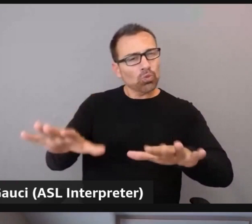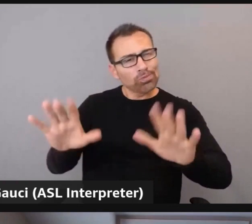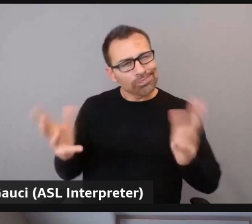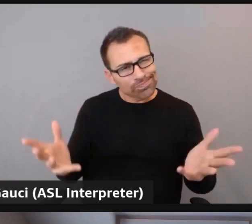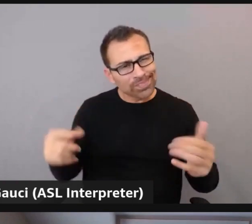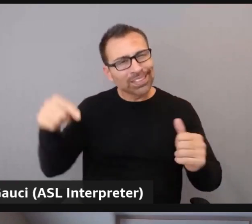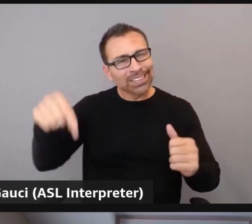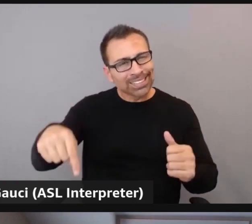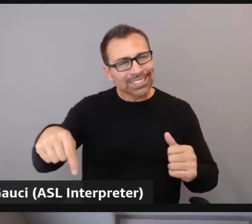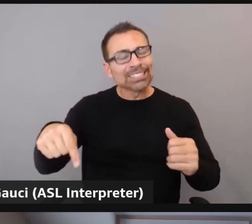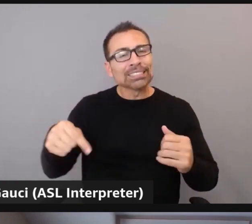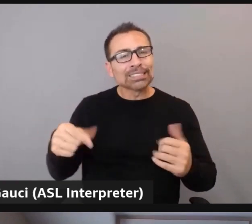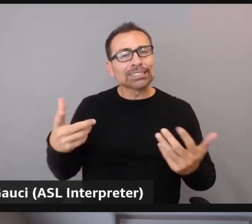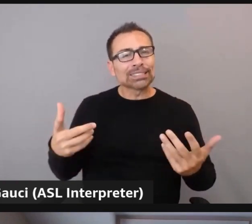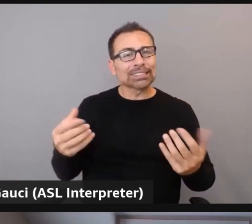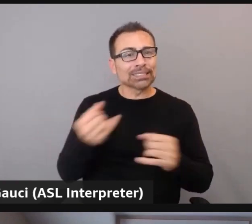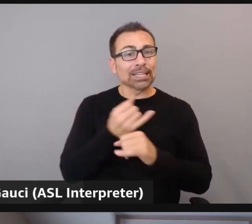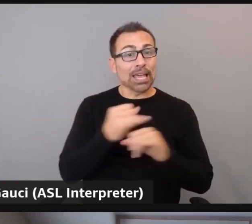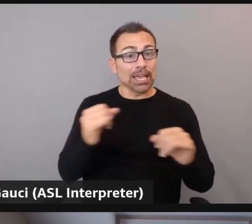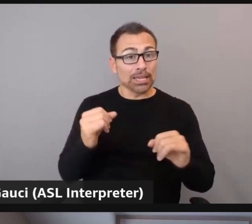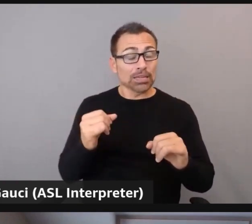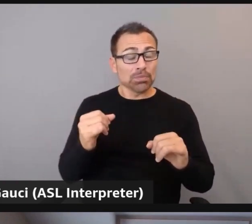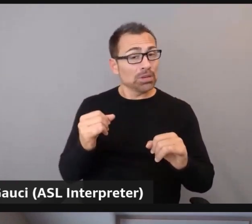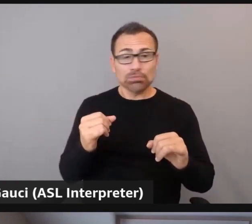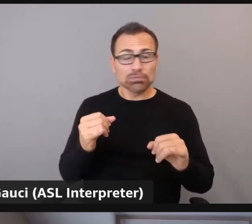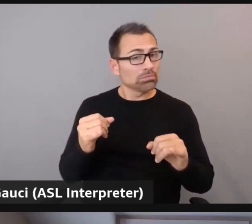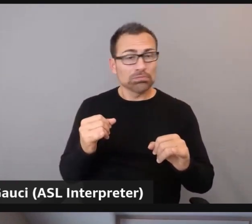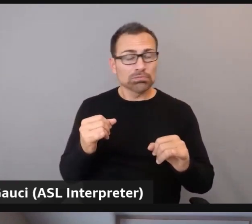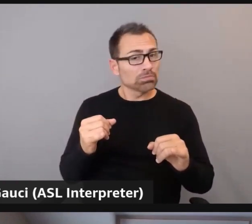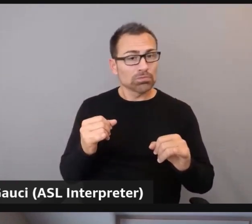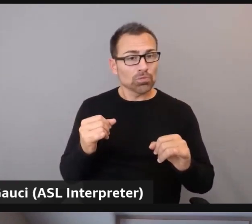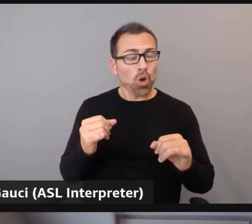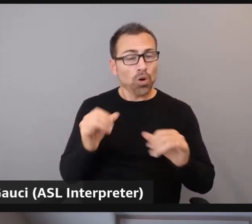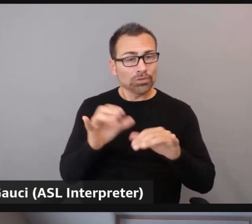isn't independent from common business challenges. You can